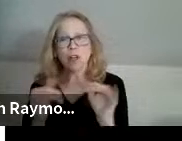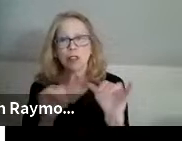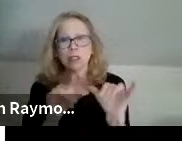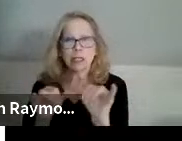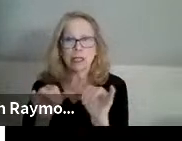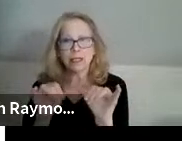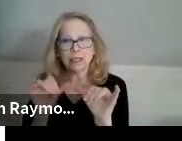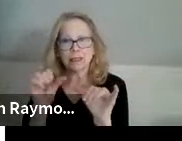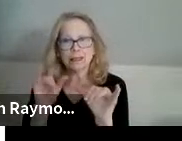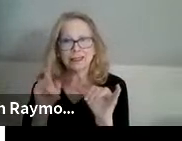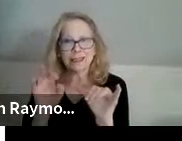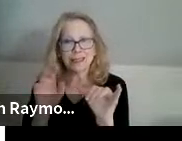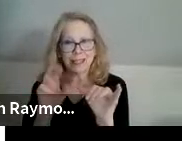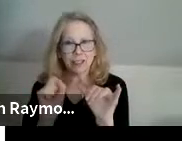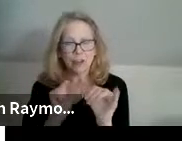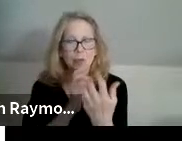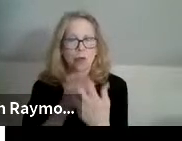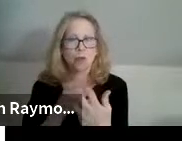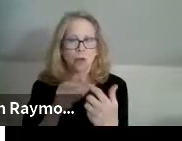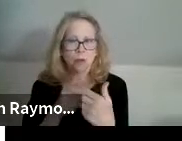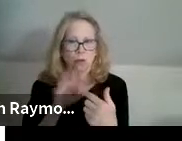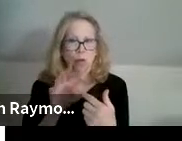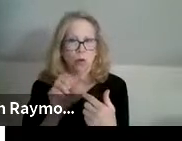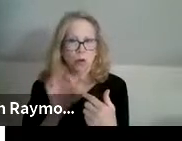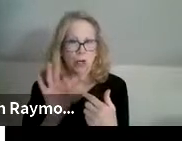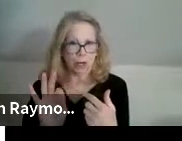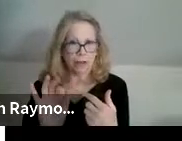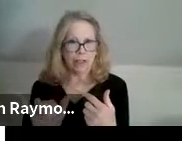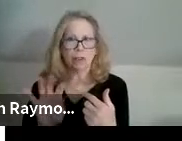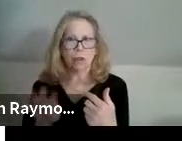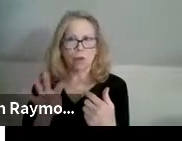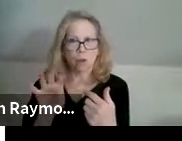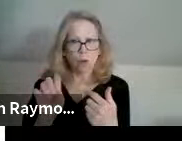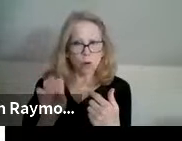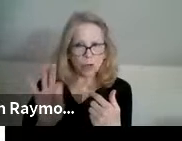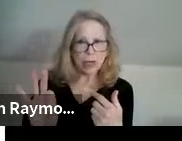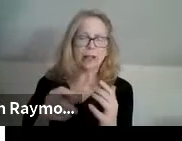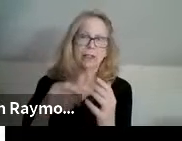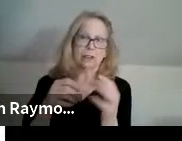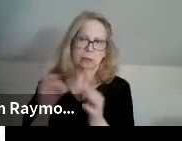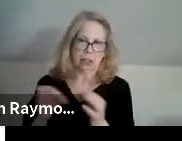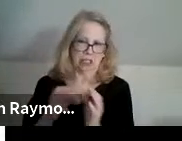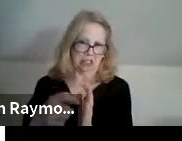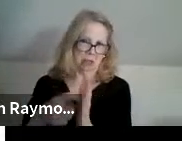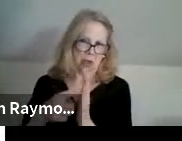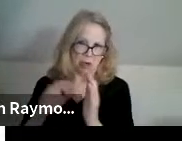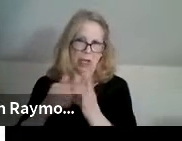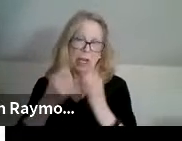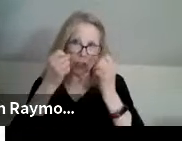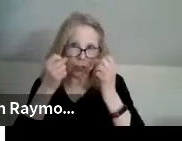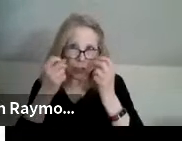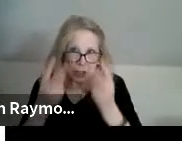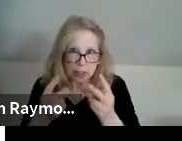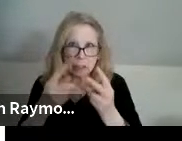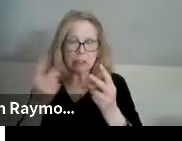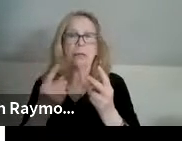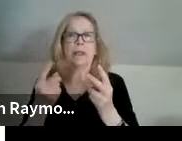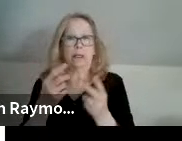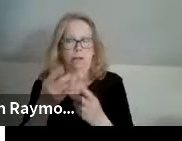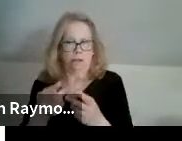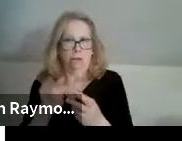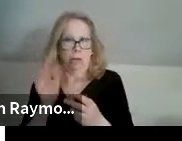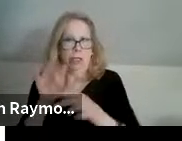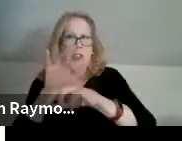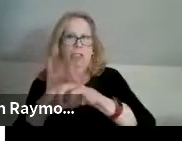and those indicators conform to 409. 409 being the requirements for how you can discern something visually or discern something